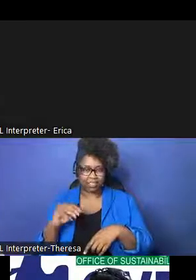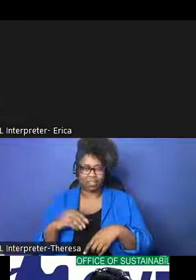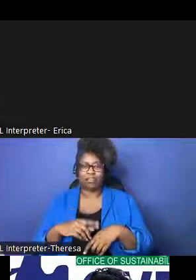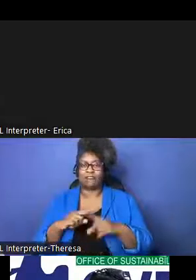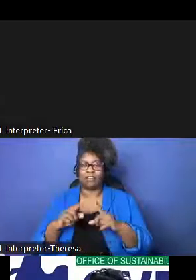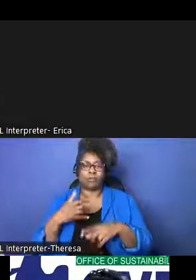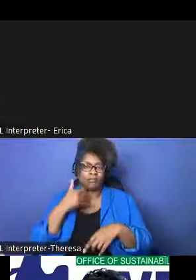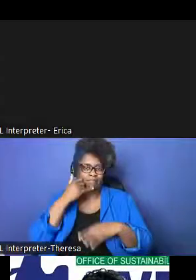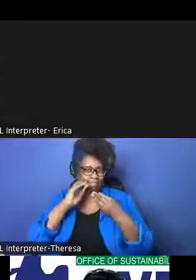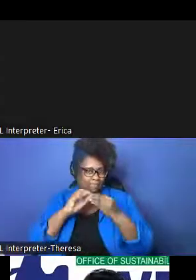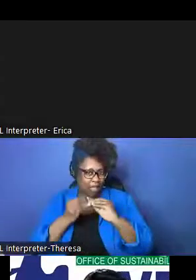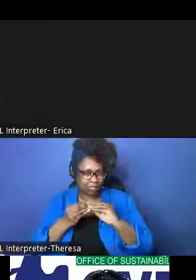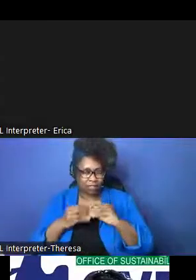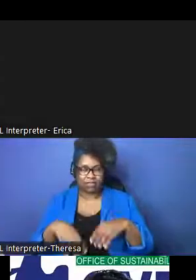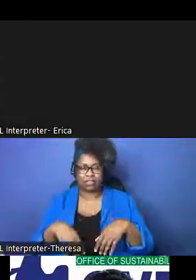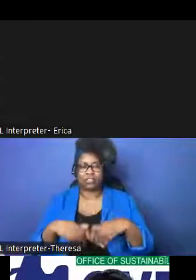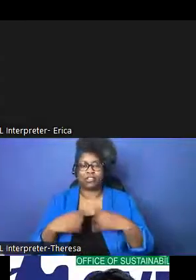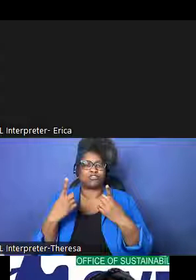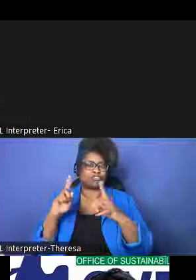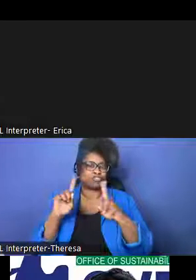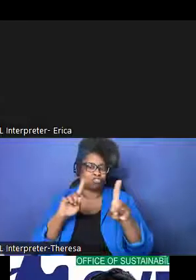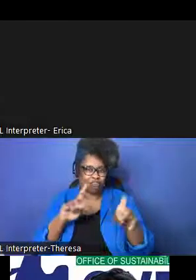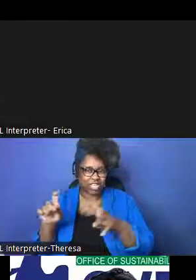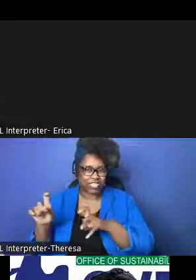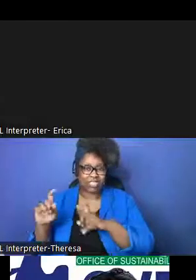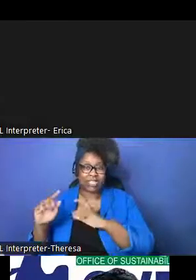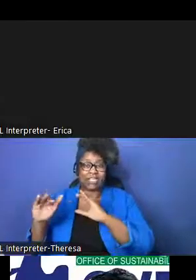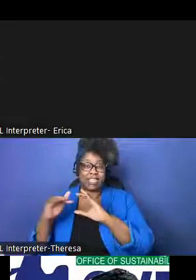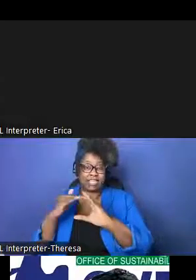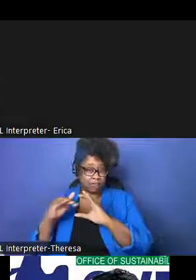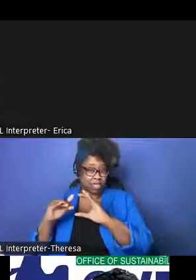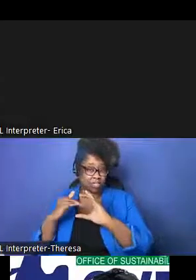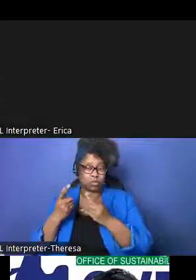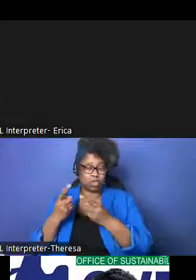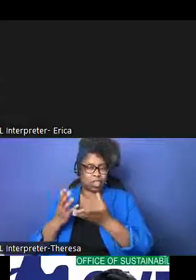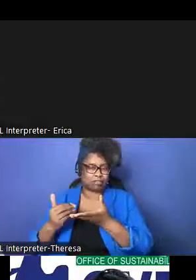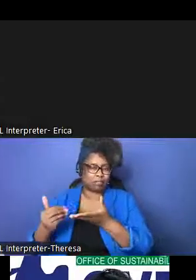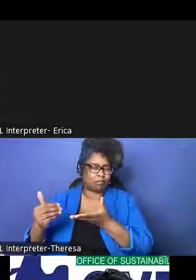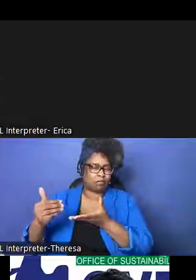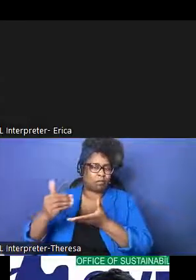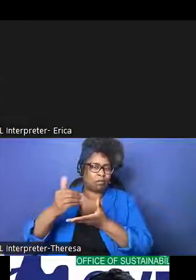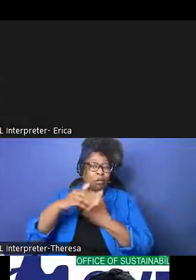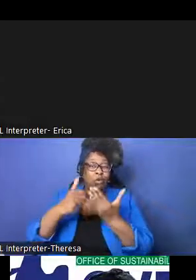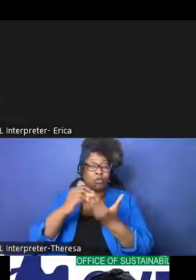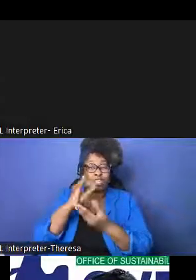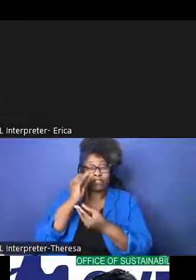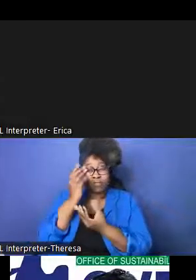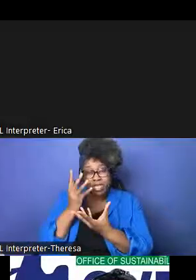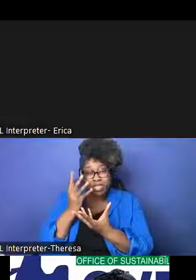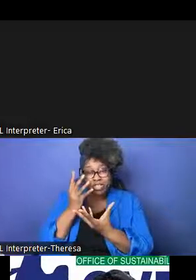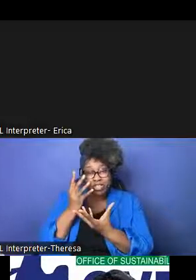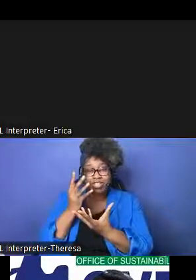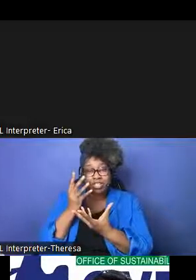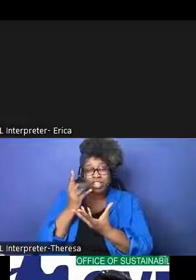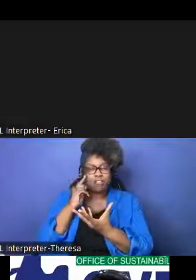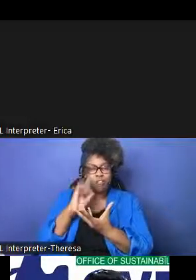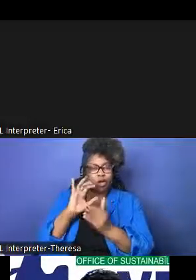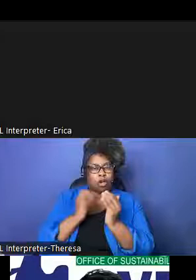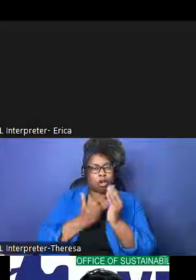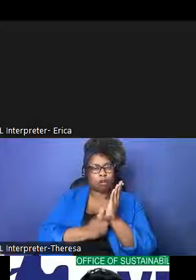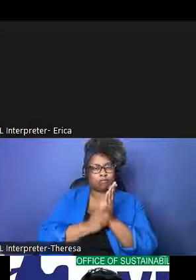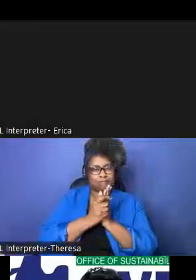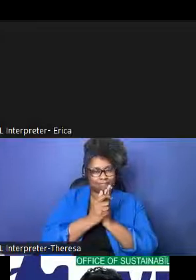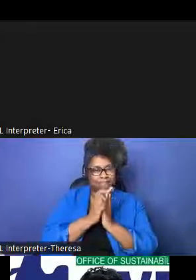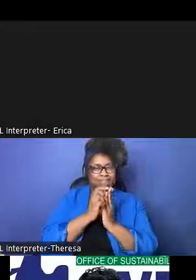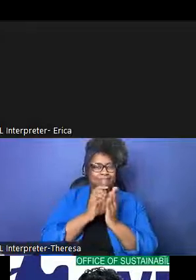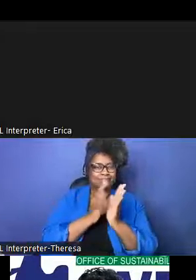hotline, from surveys, from emails, and we're trying to capture all of that into our materials. If you have